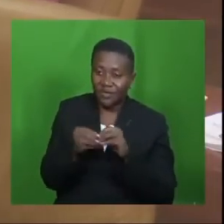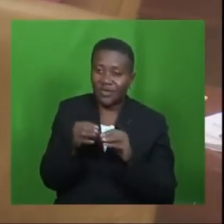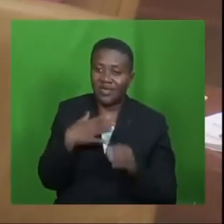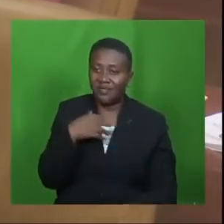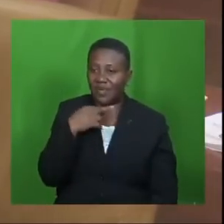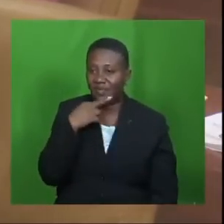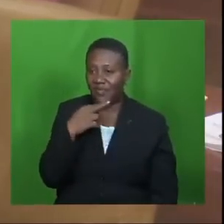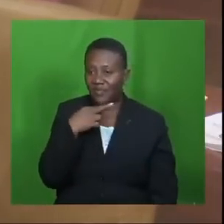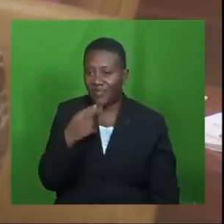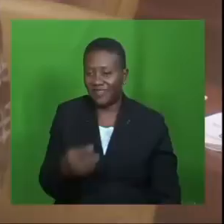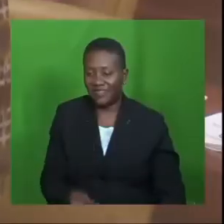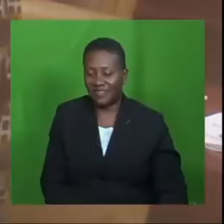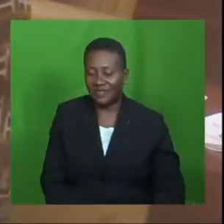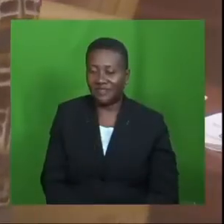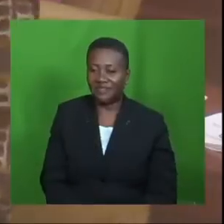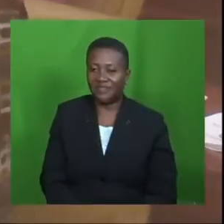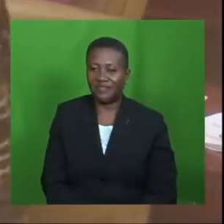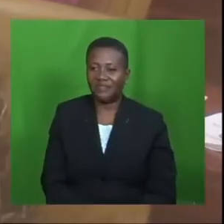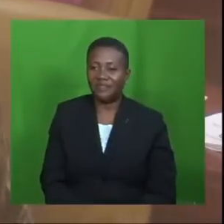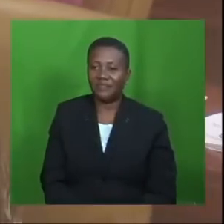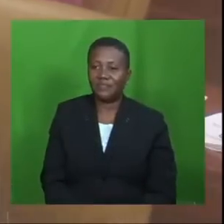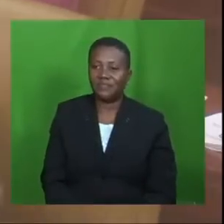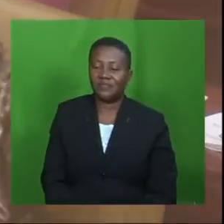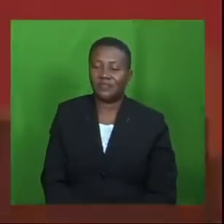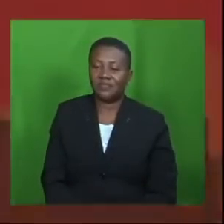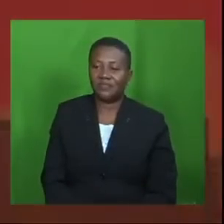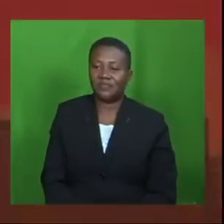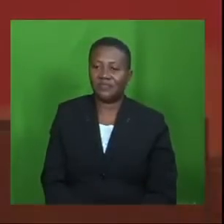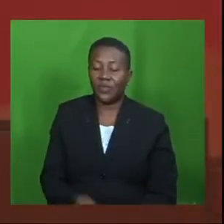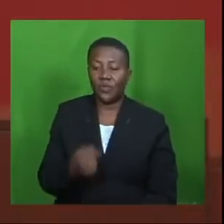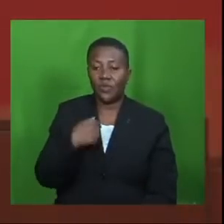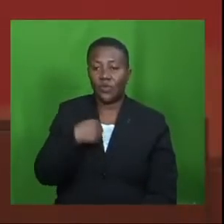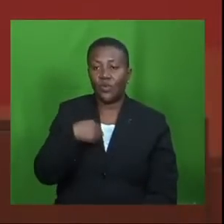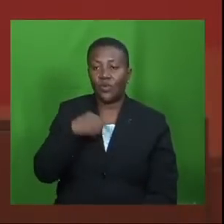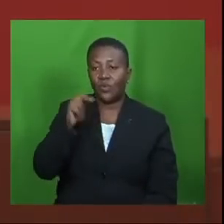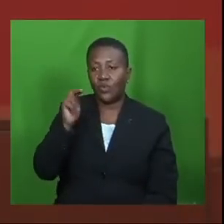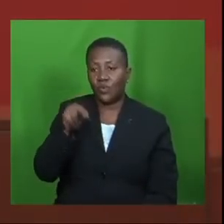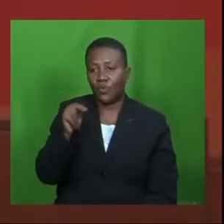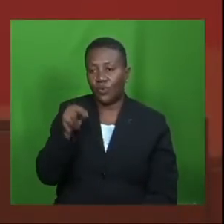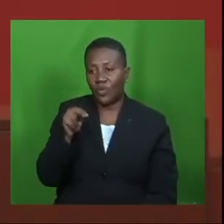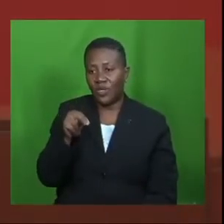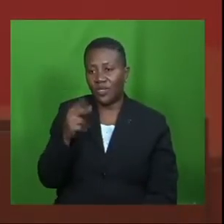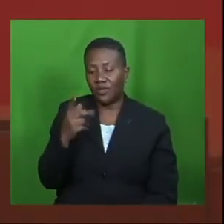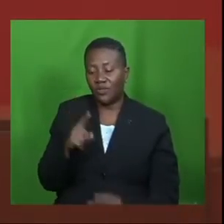Thank you very much. We have to redefine few.